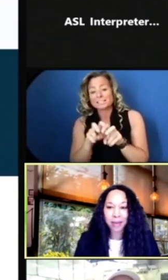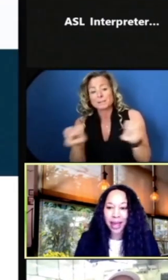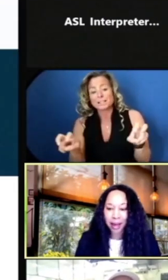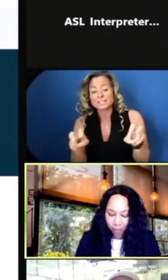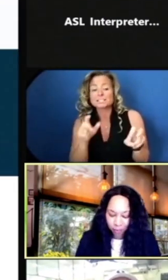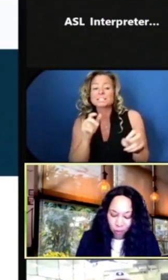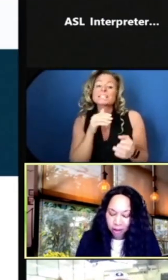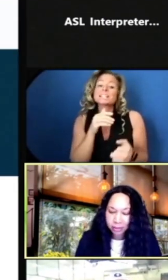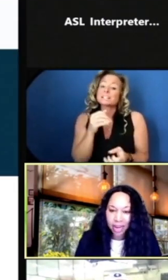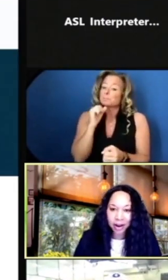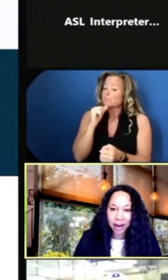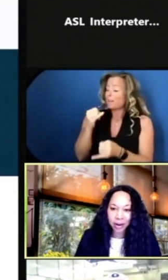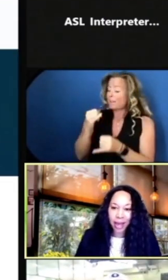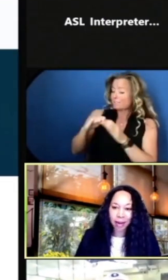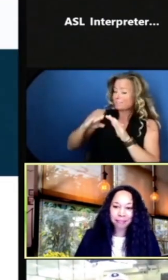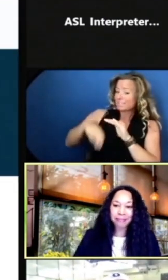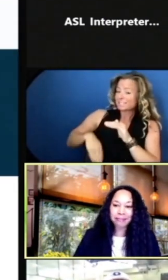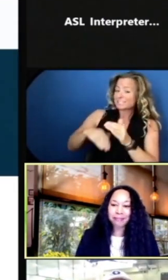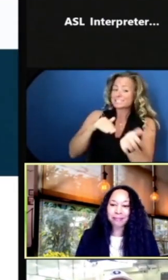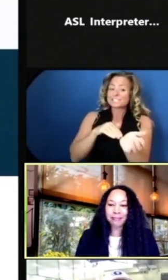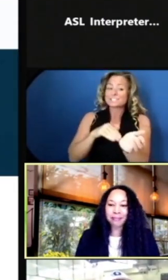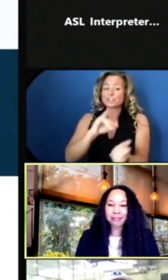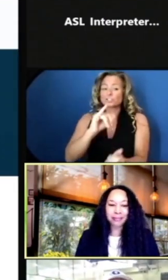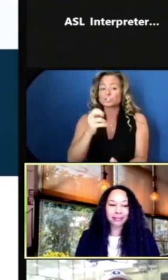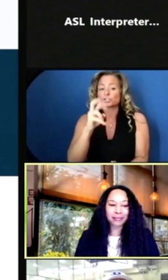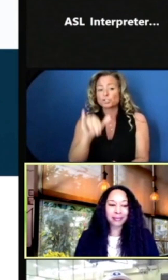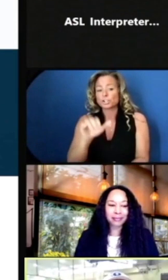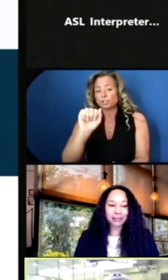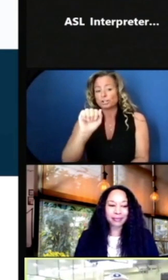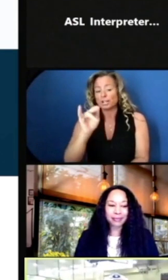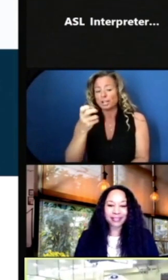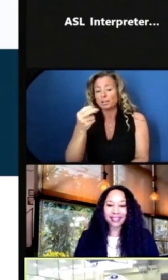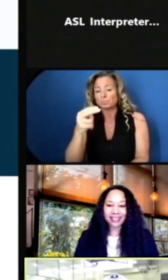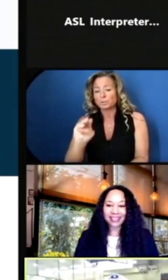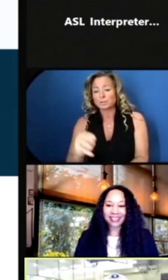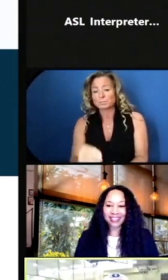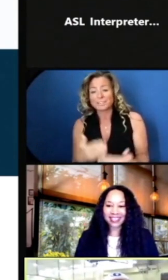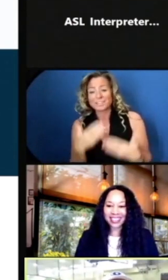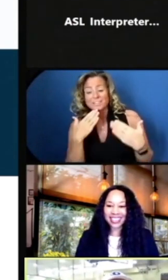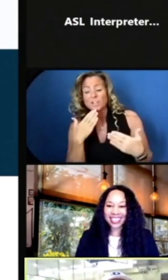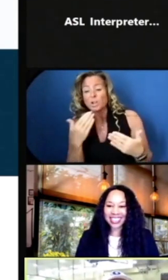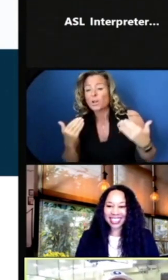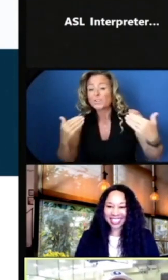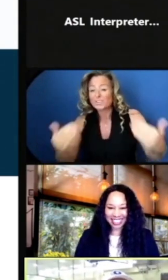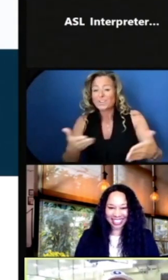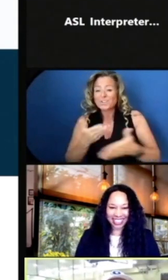Jerry Abraham. Welcome, Dr. Abraham. Hello. All right, roll clip.